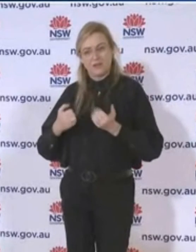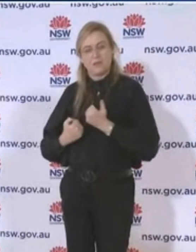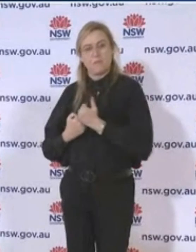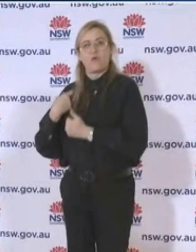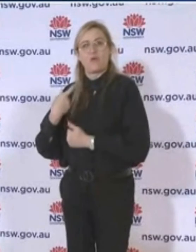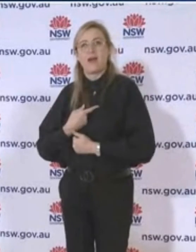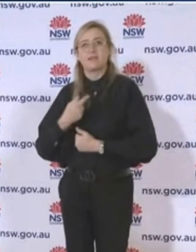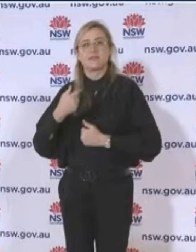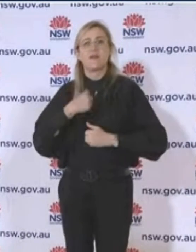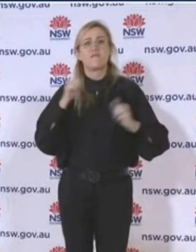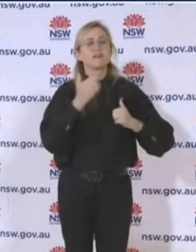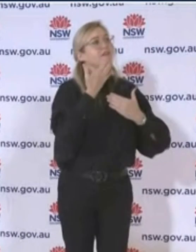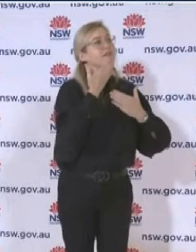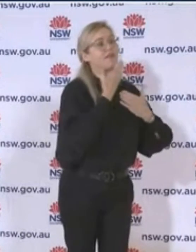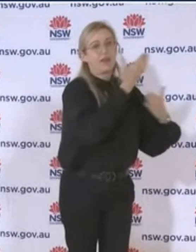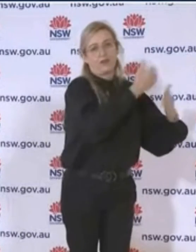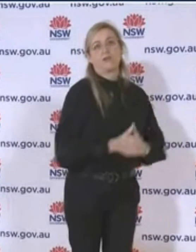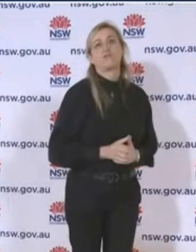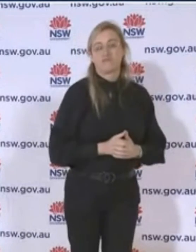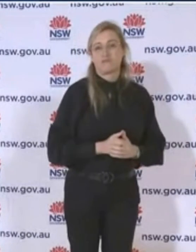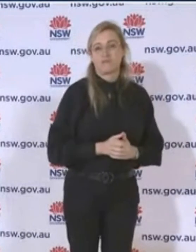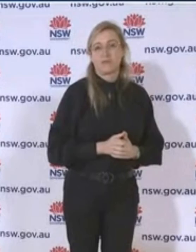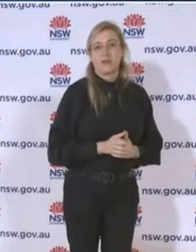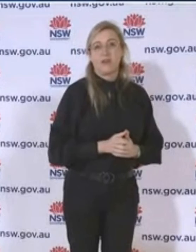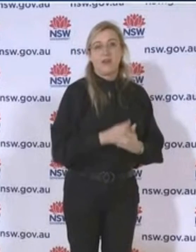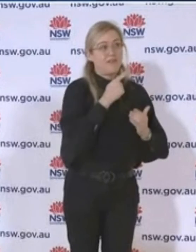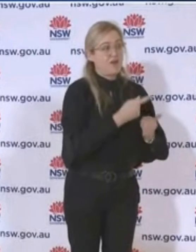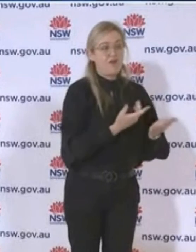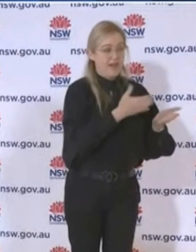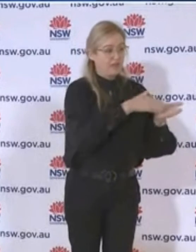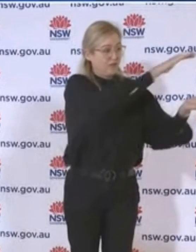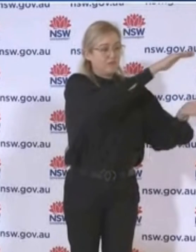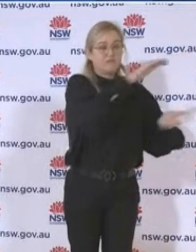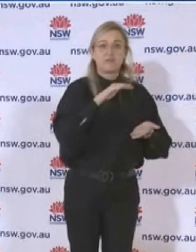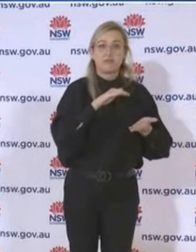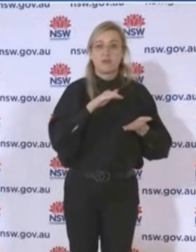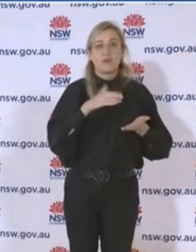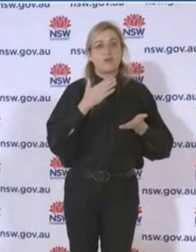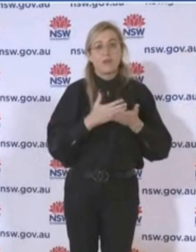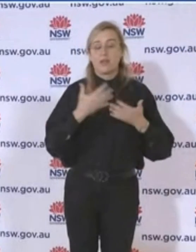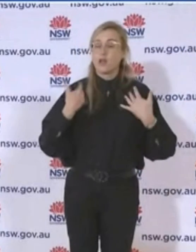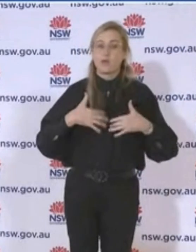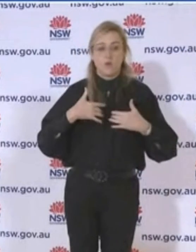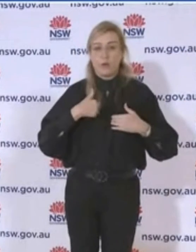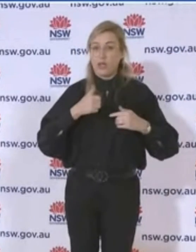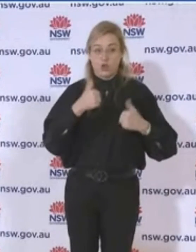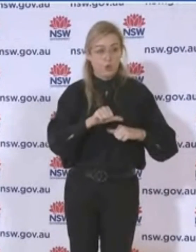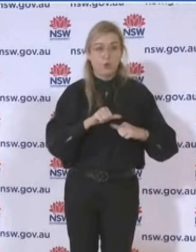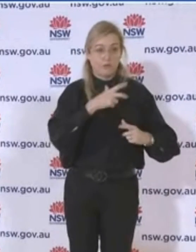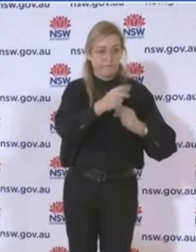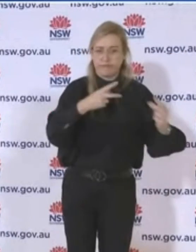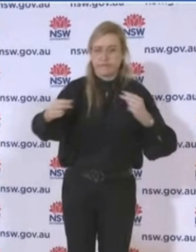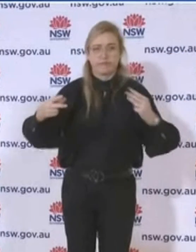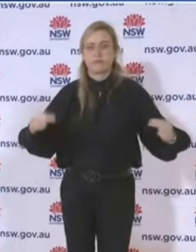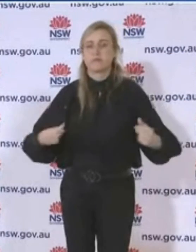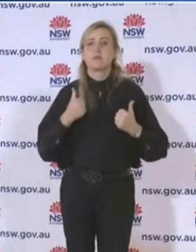incredible support, because those extra 500,000 doses are getting into arms and making a difference in our battle in living with COVID.